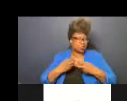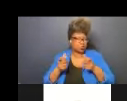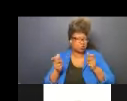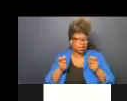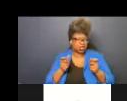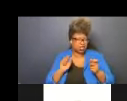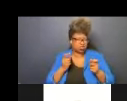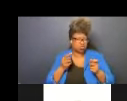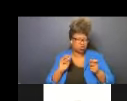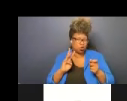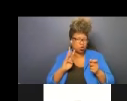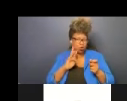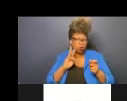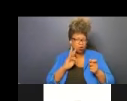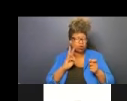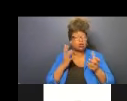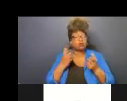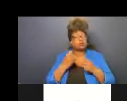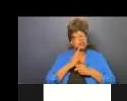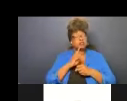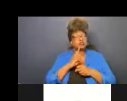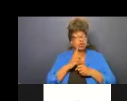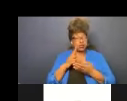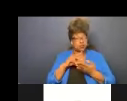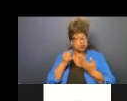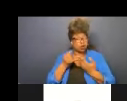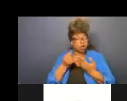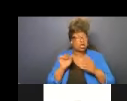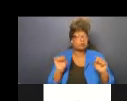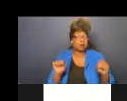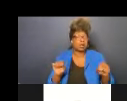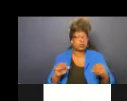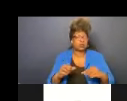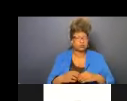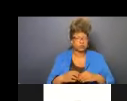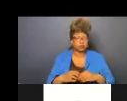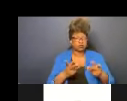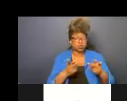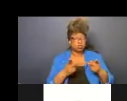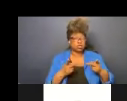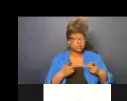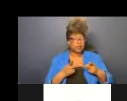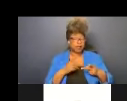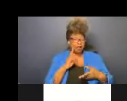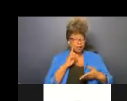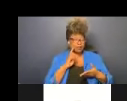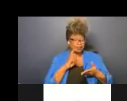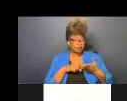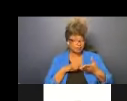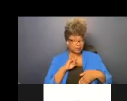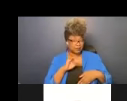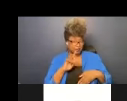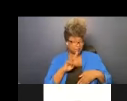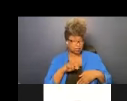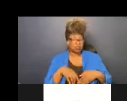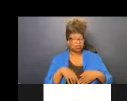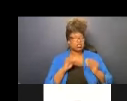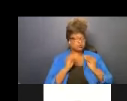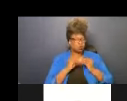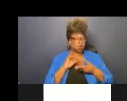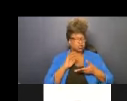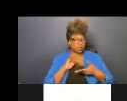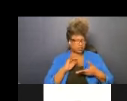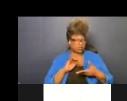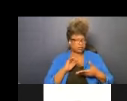to ensure that these projects can be made possible. So site identification and further studies would be needed on the local level